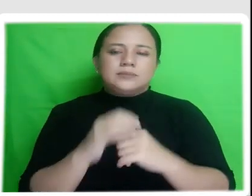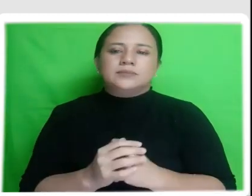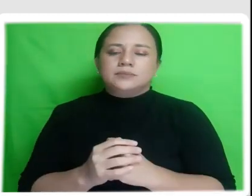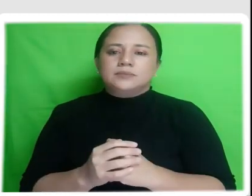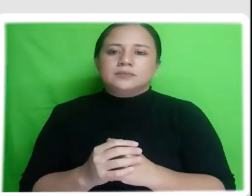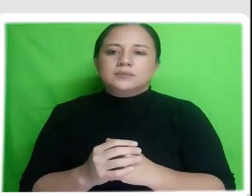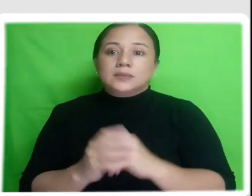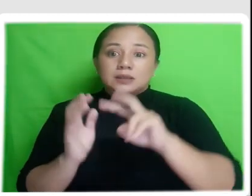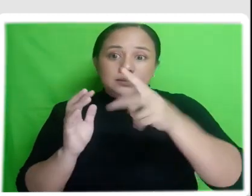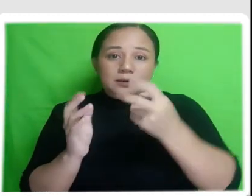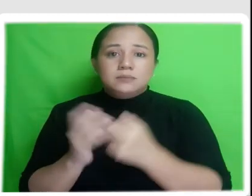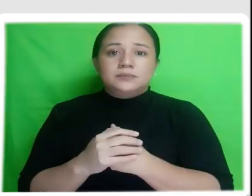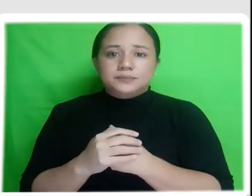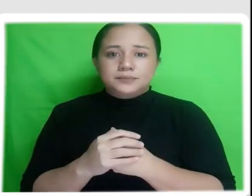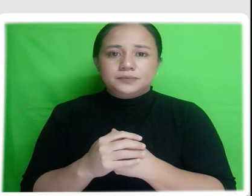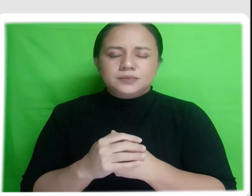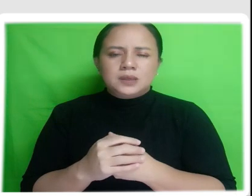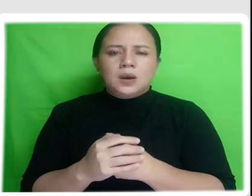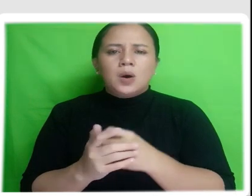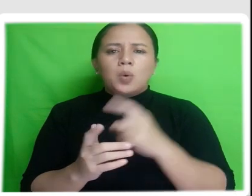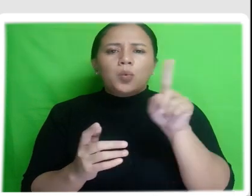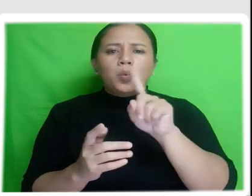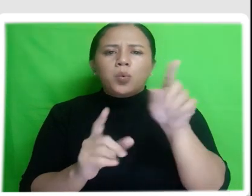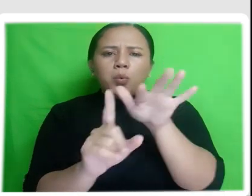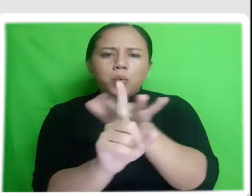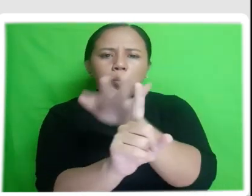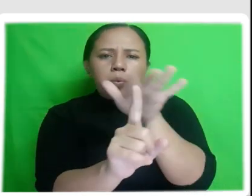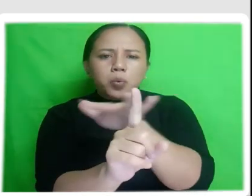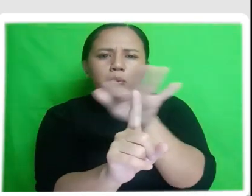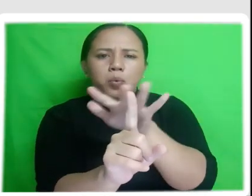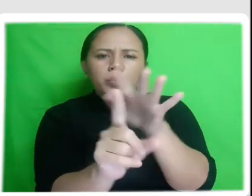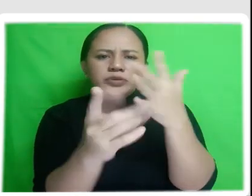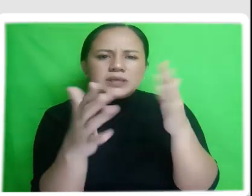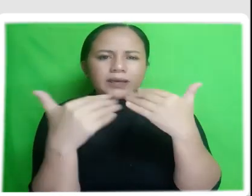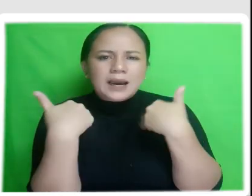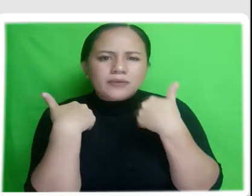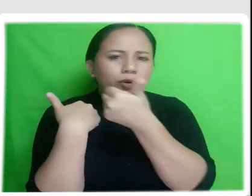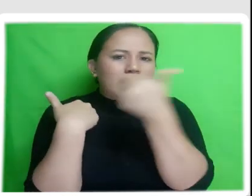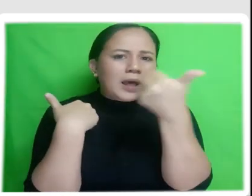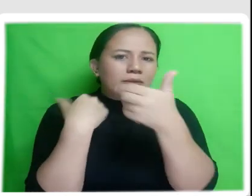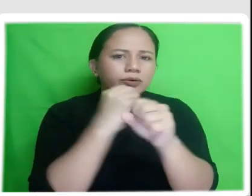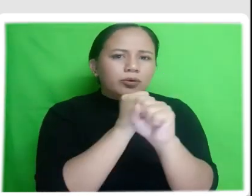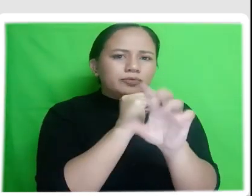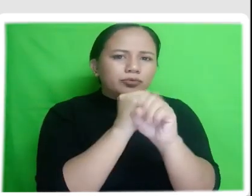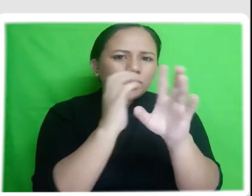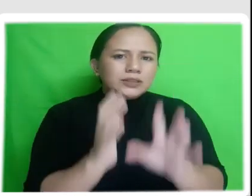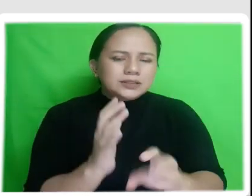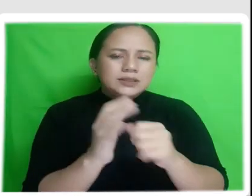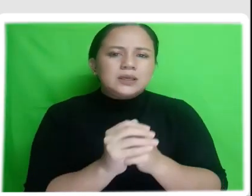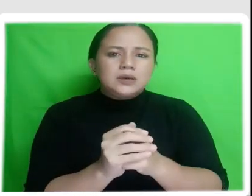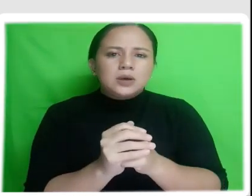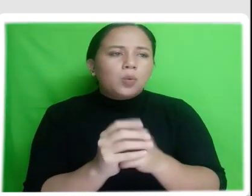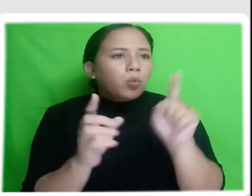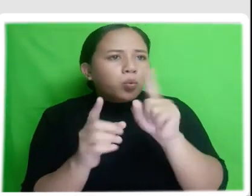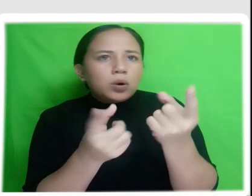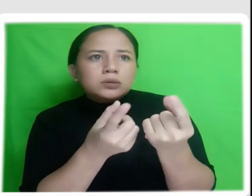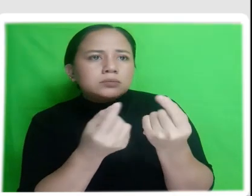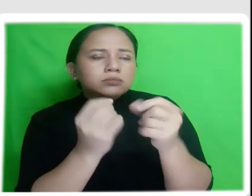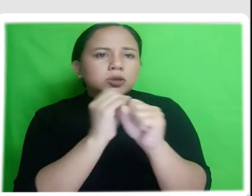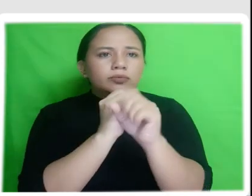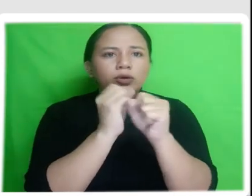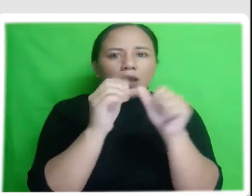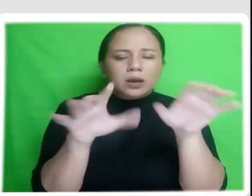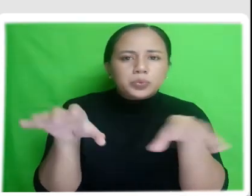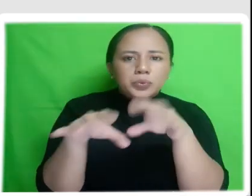Secondly, what observations do you have about other advocates and their advocacy activities, whether they do it